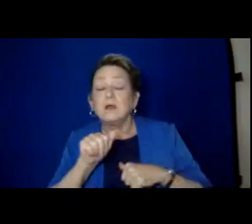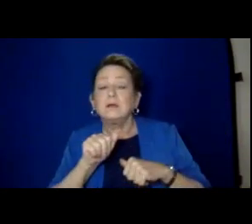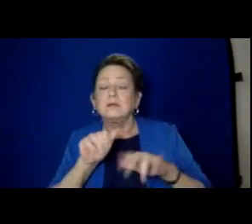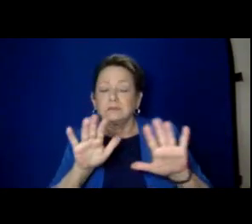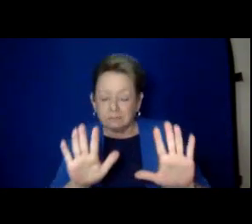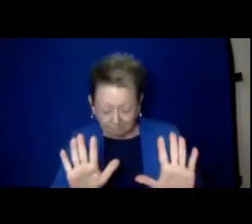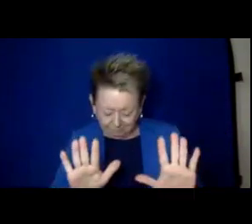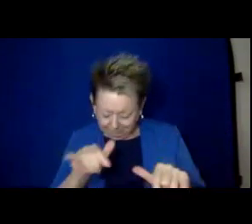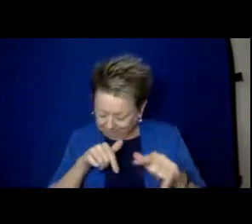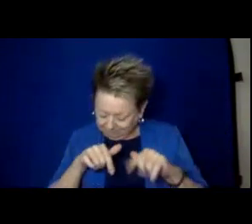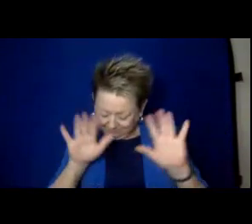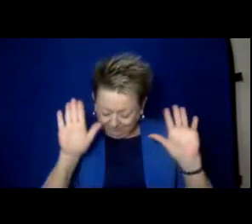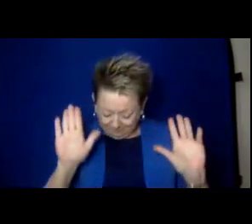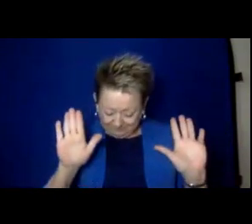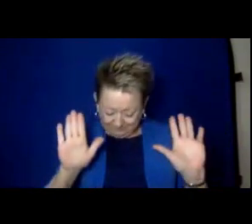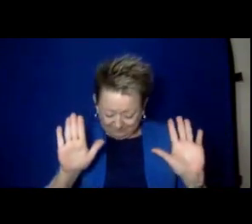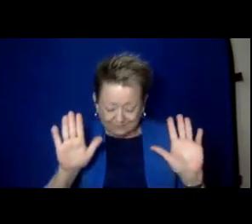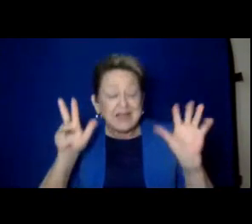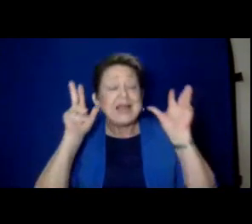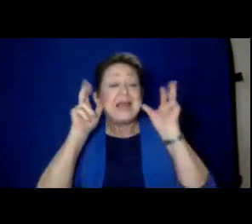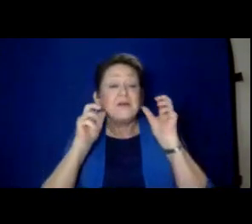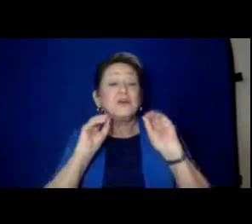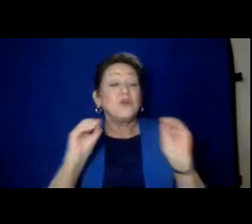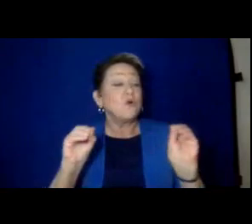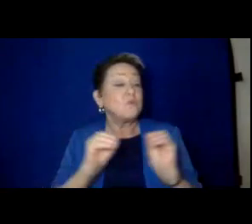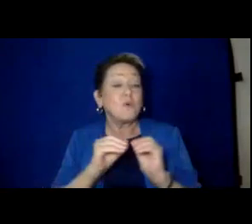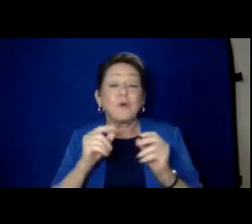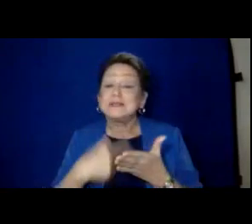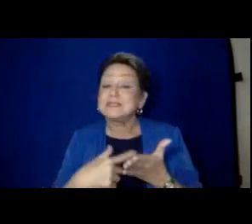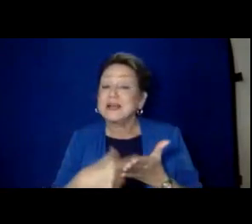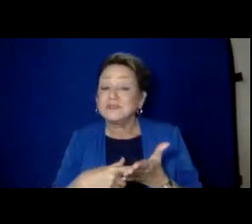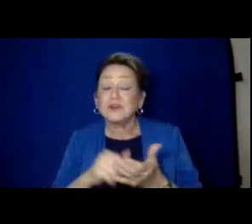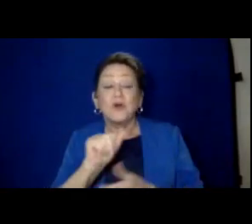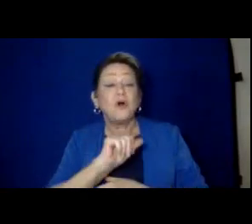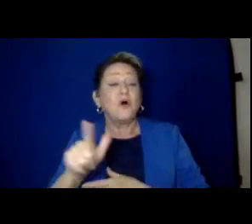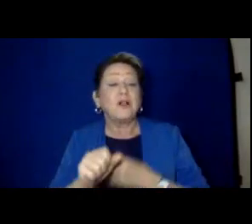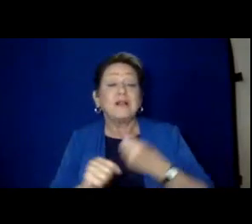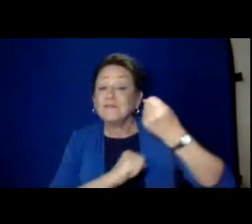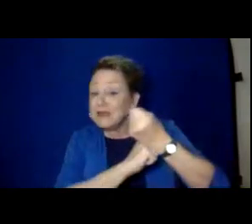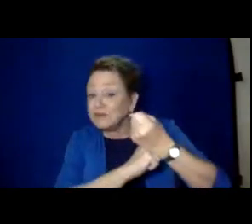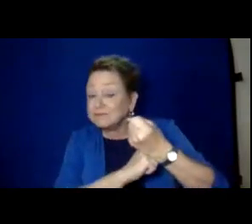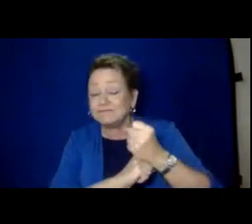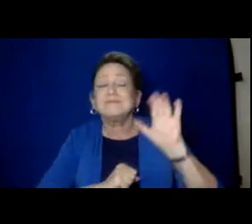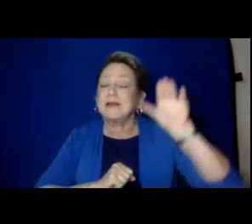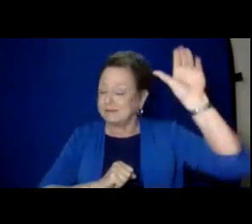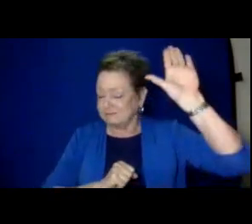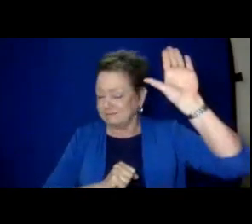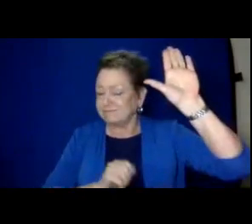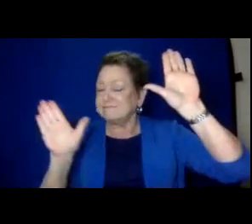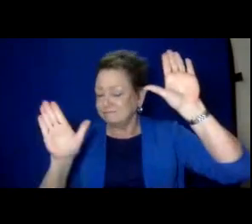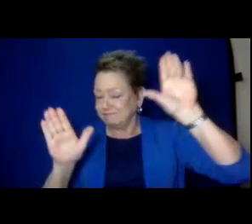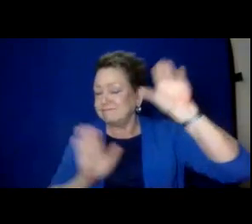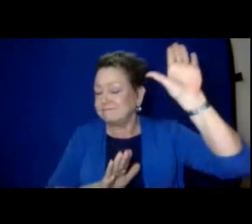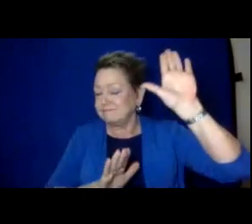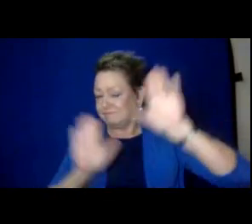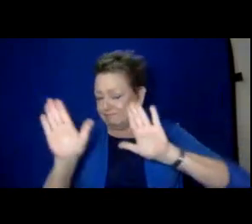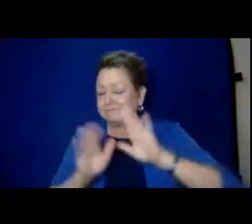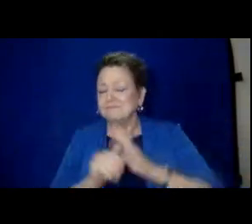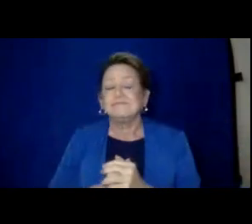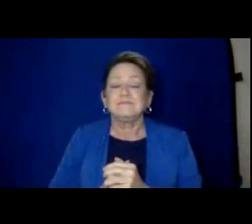All in favor? Hearing no further discussion, all in favor? Aye. Aye.